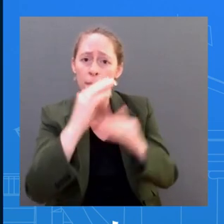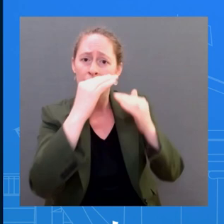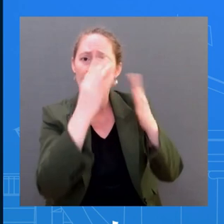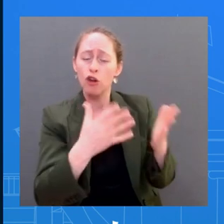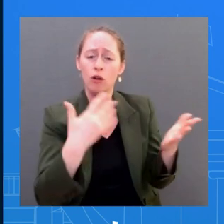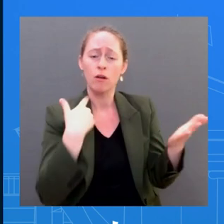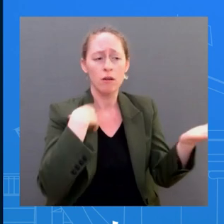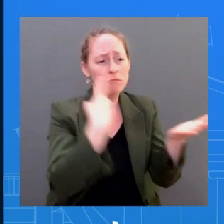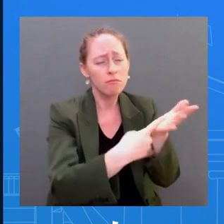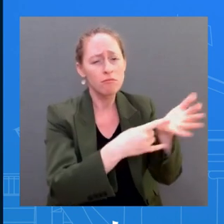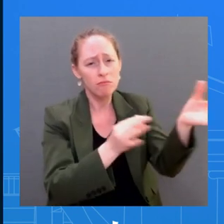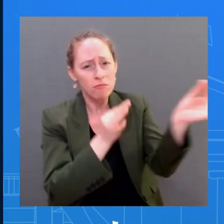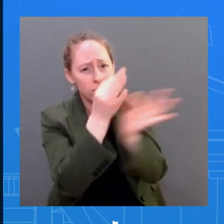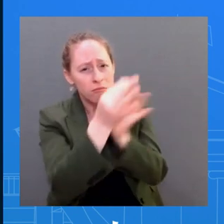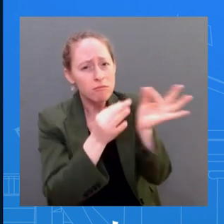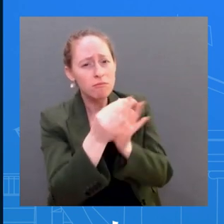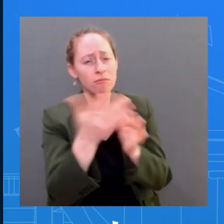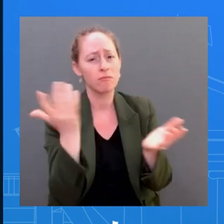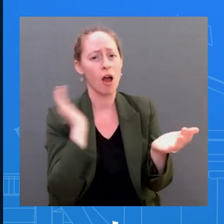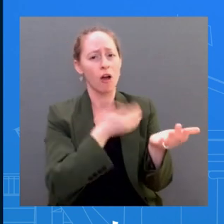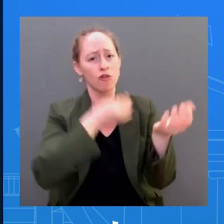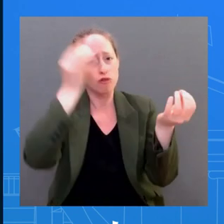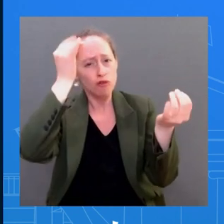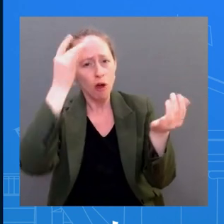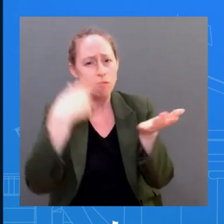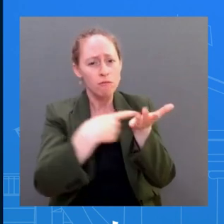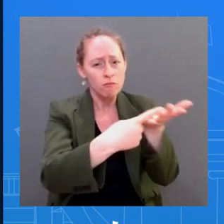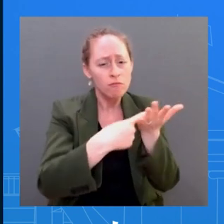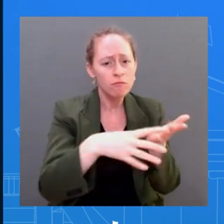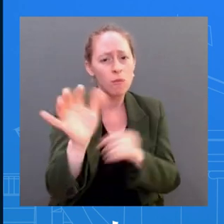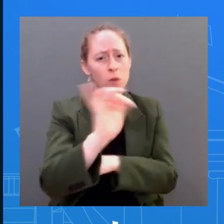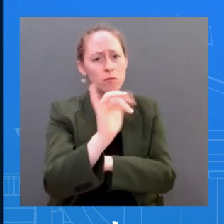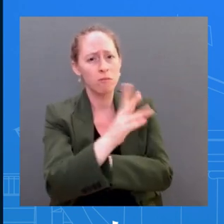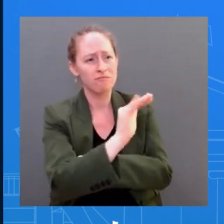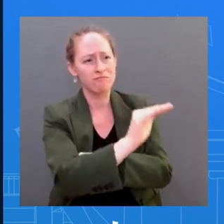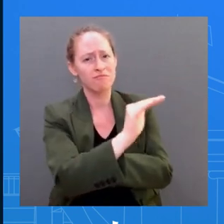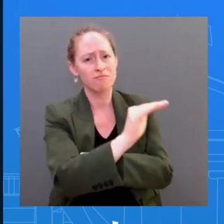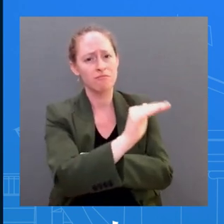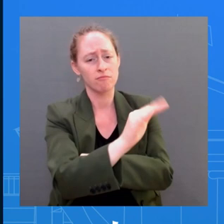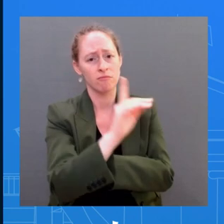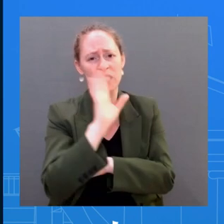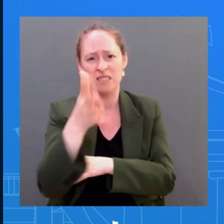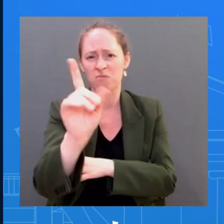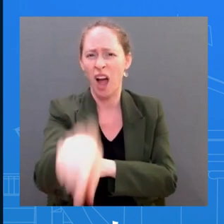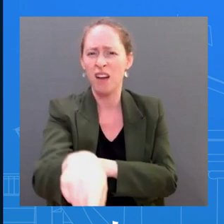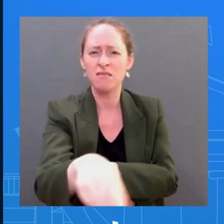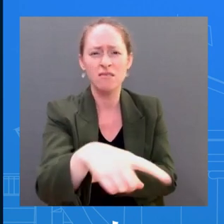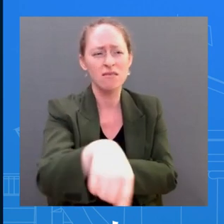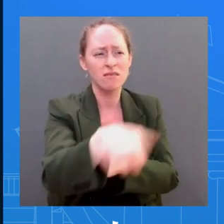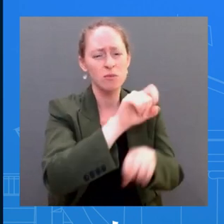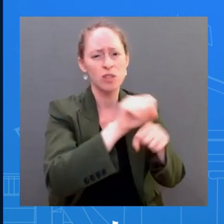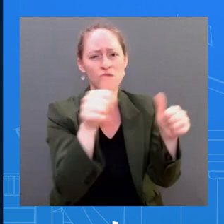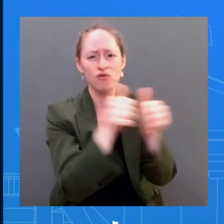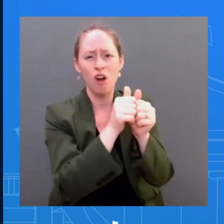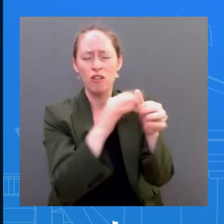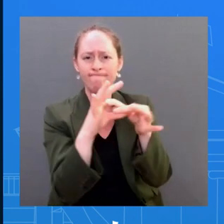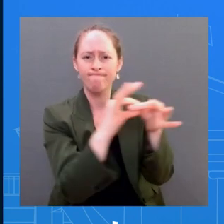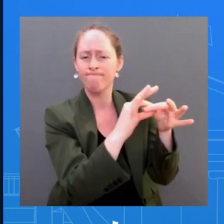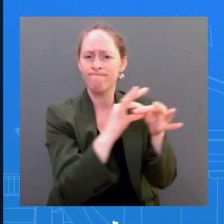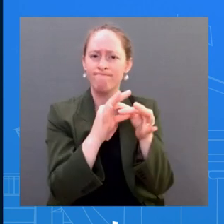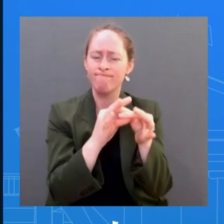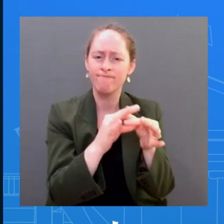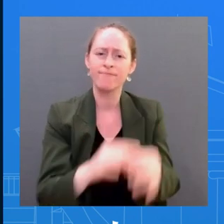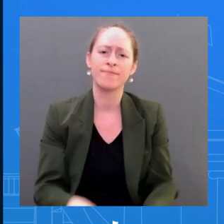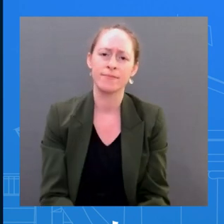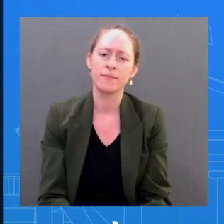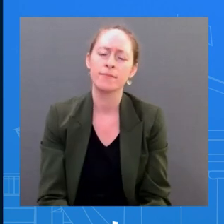other, to remind and inspire them that the American people will continue to drive forward the mission of keeping our children safe, because